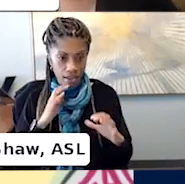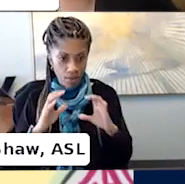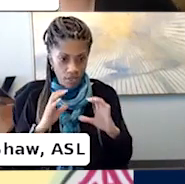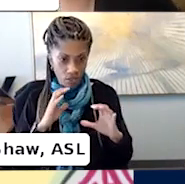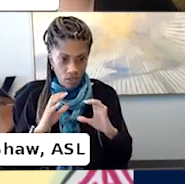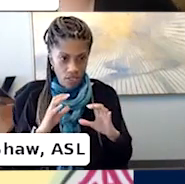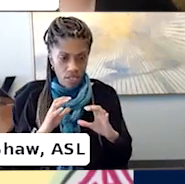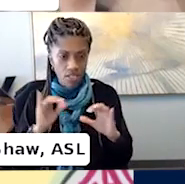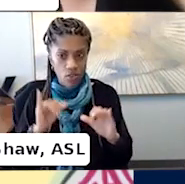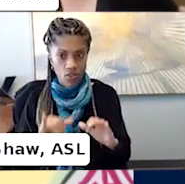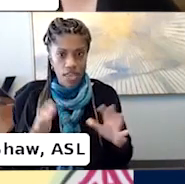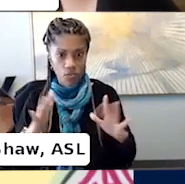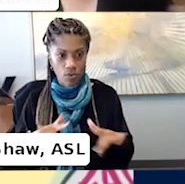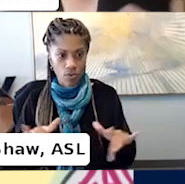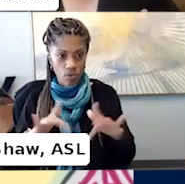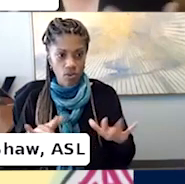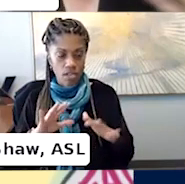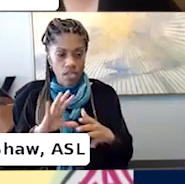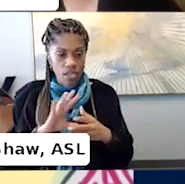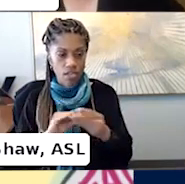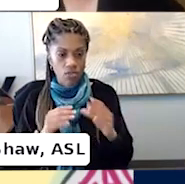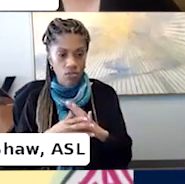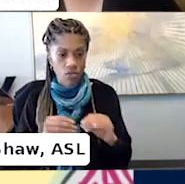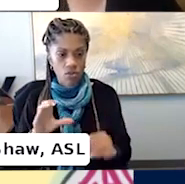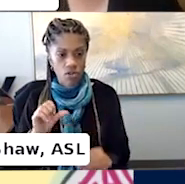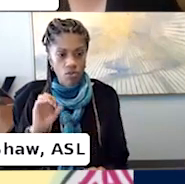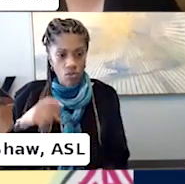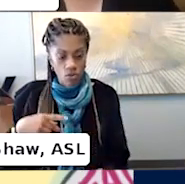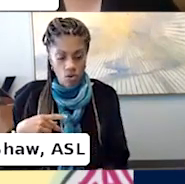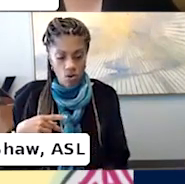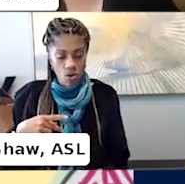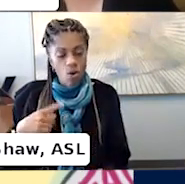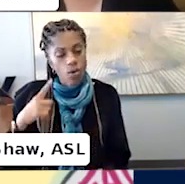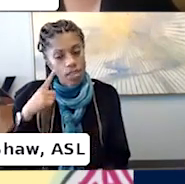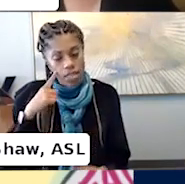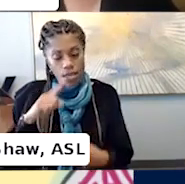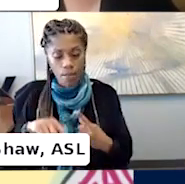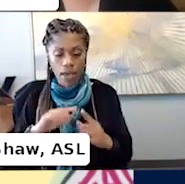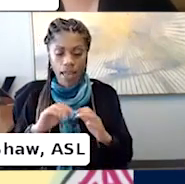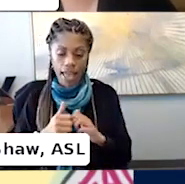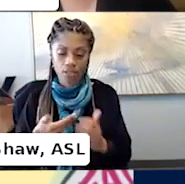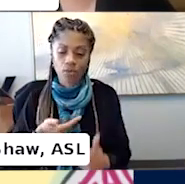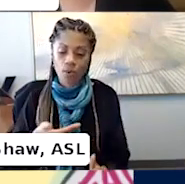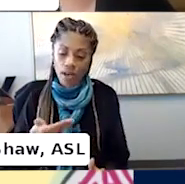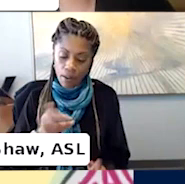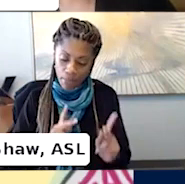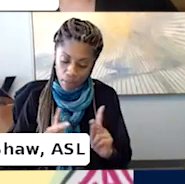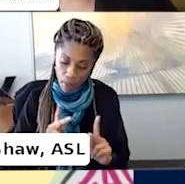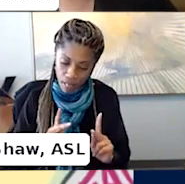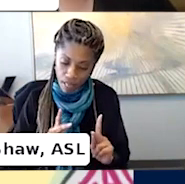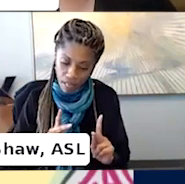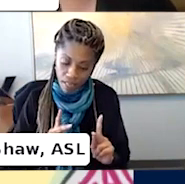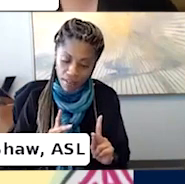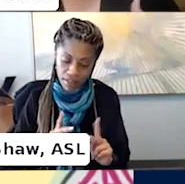to face. And StoryCorps really thinks a lot then about how to be hospitable and welcome in that space with that intention.